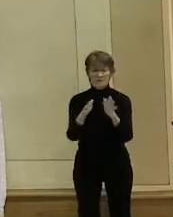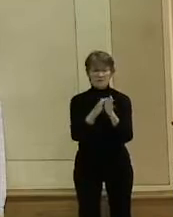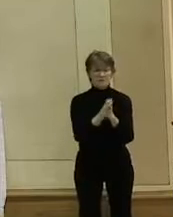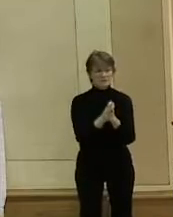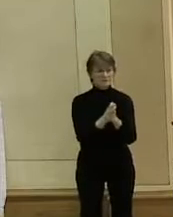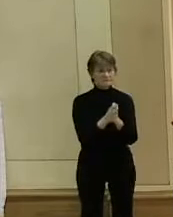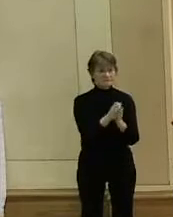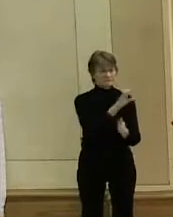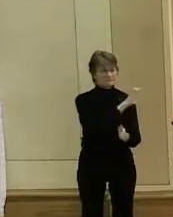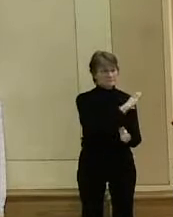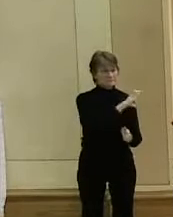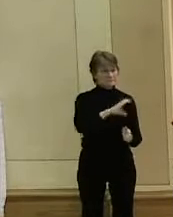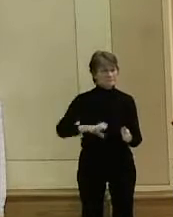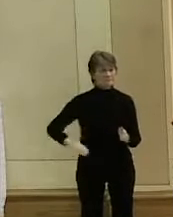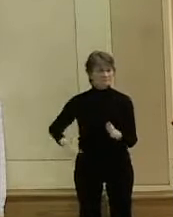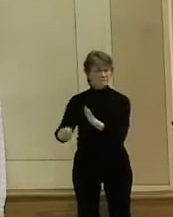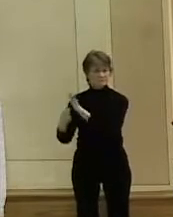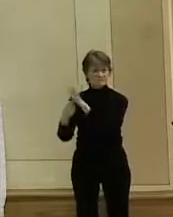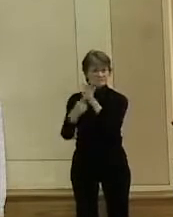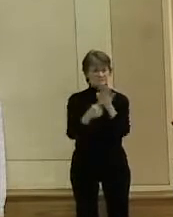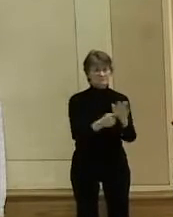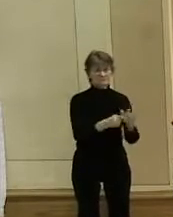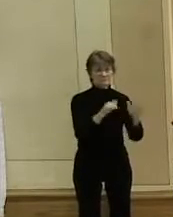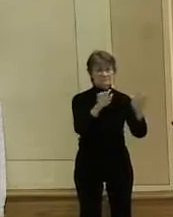eleison, Christ